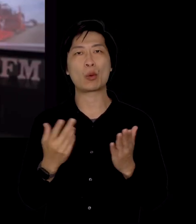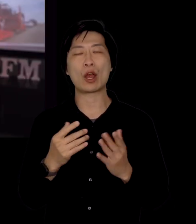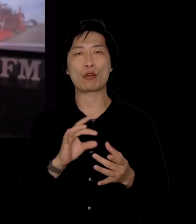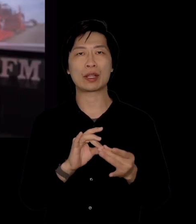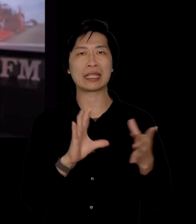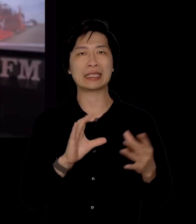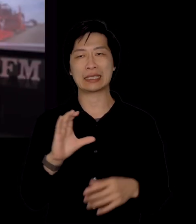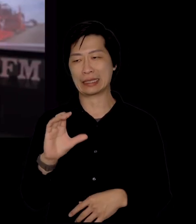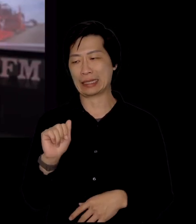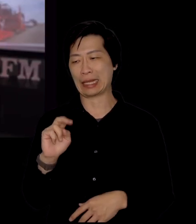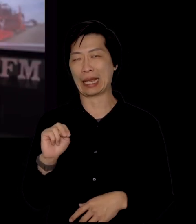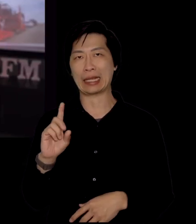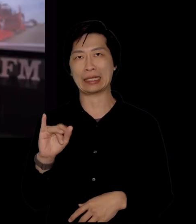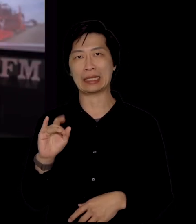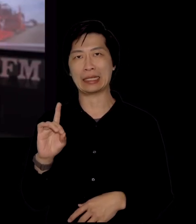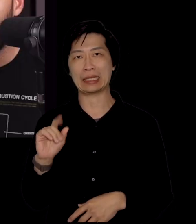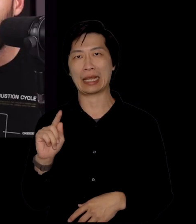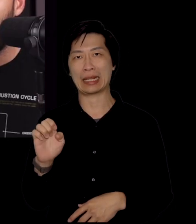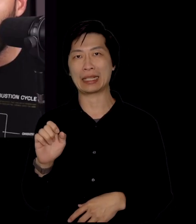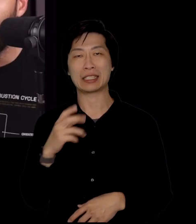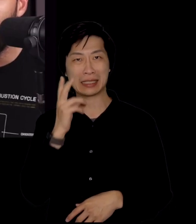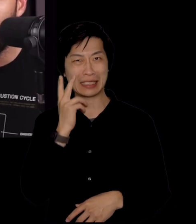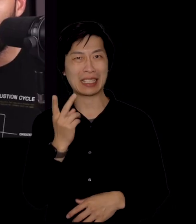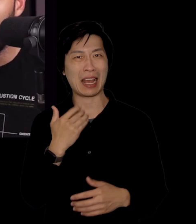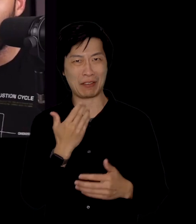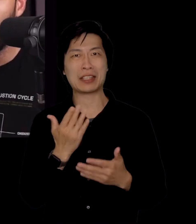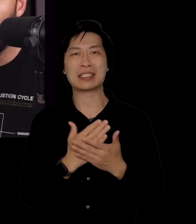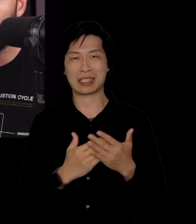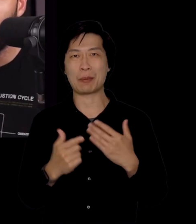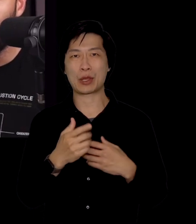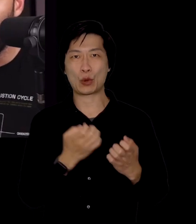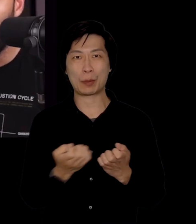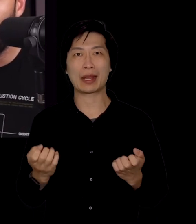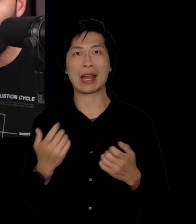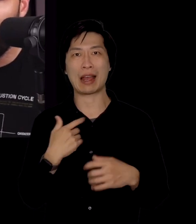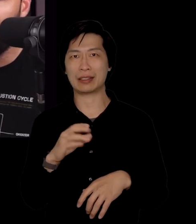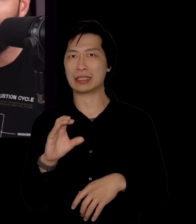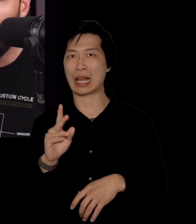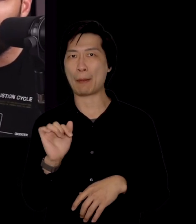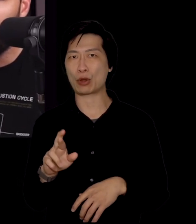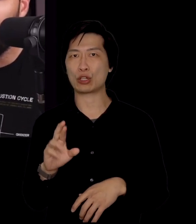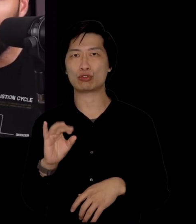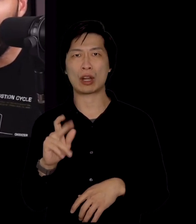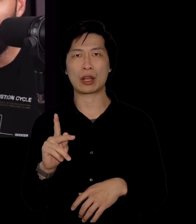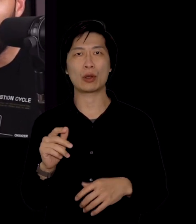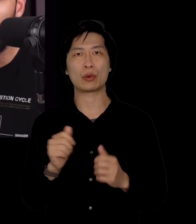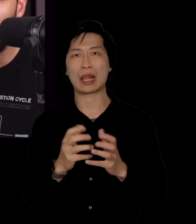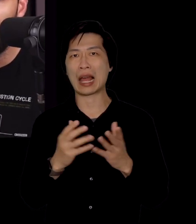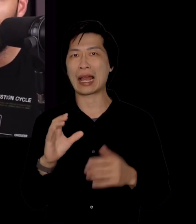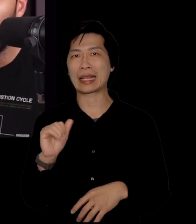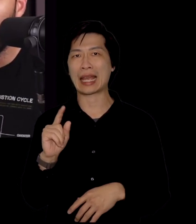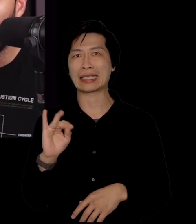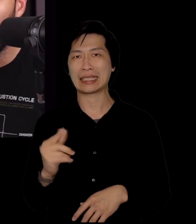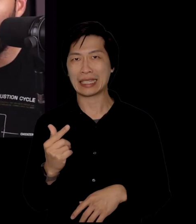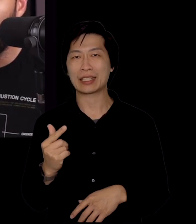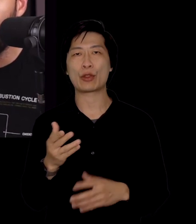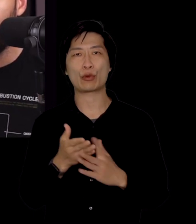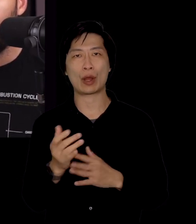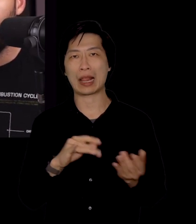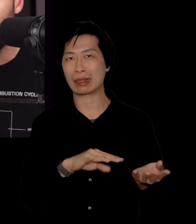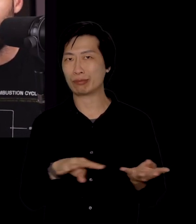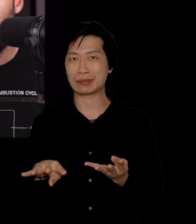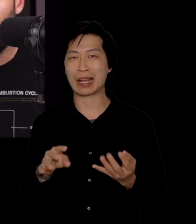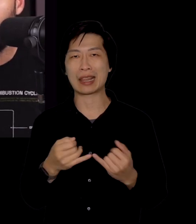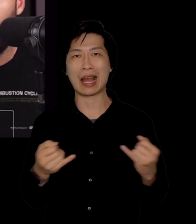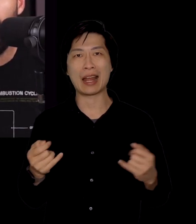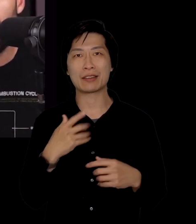units. RC stands for release candidate, and you can see here that they have some equipment, and you have a Cybertruck with a lot of castings going through the line.